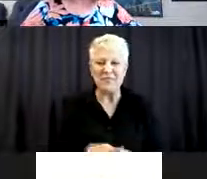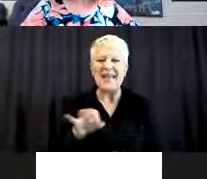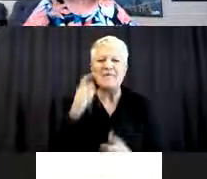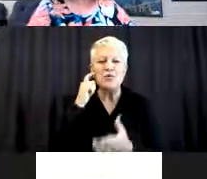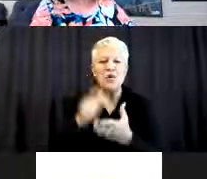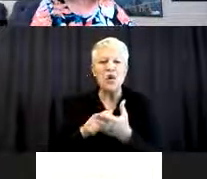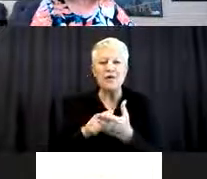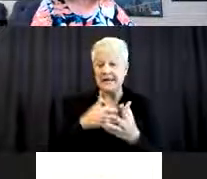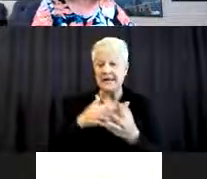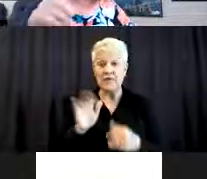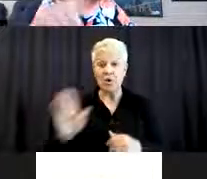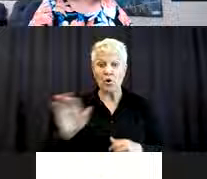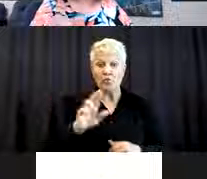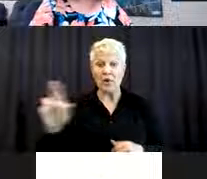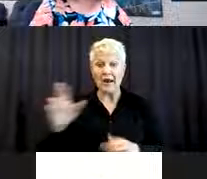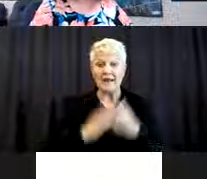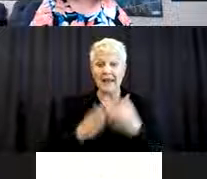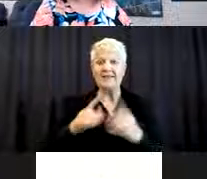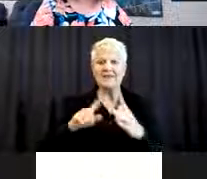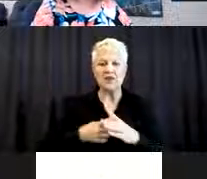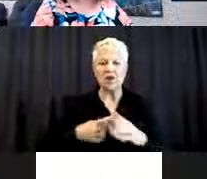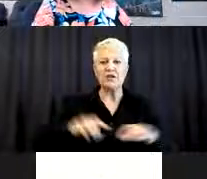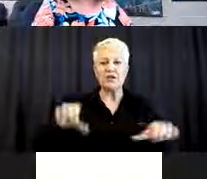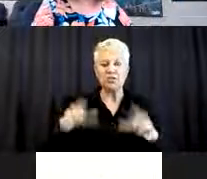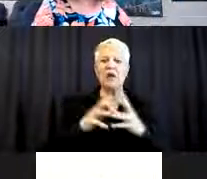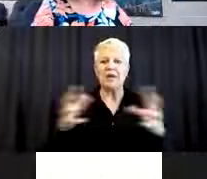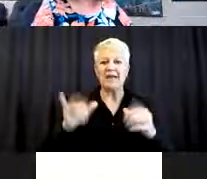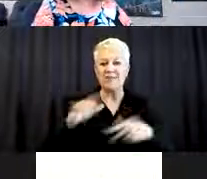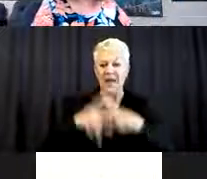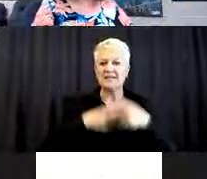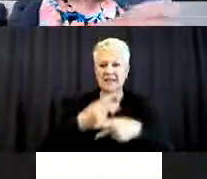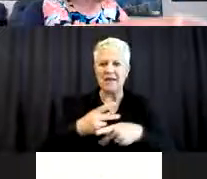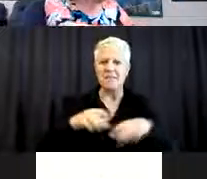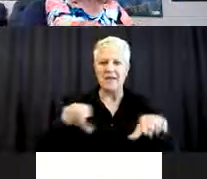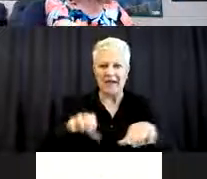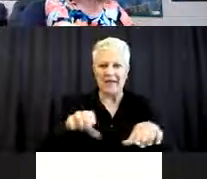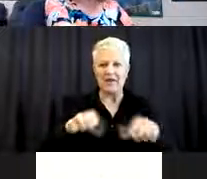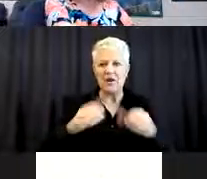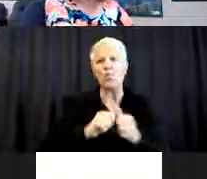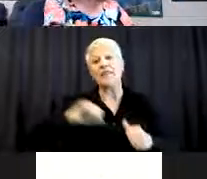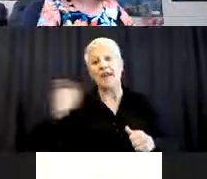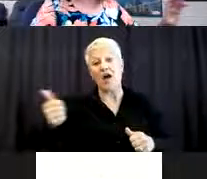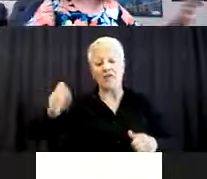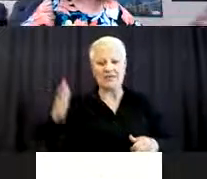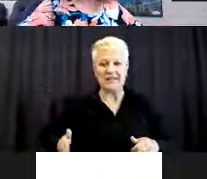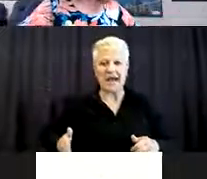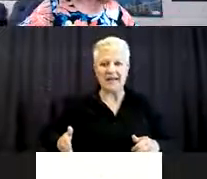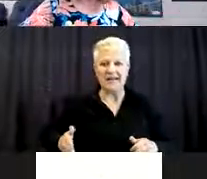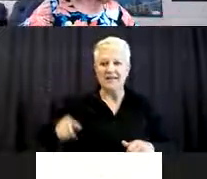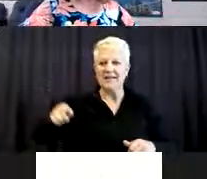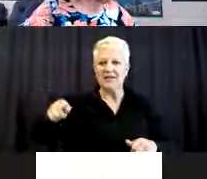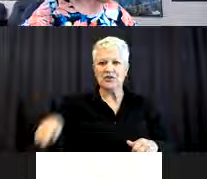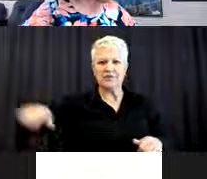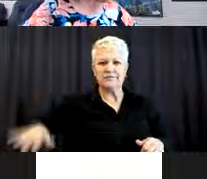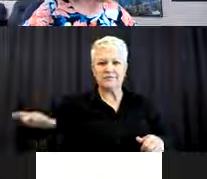noticed, even her right hand then was doing a lot of that type of activity on the other side that she was